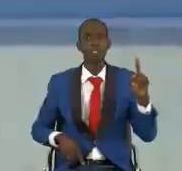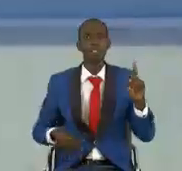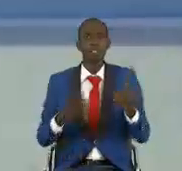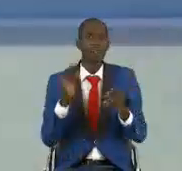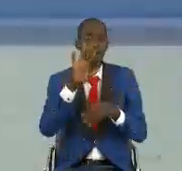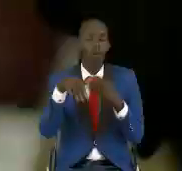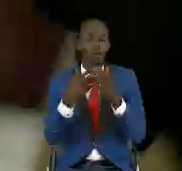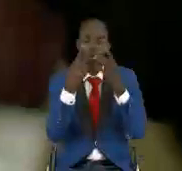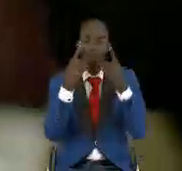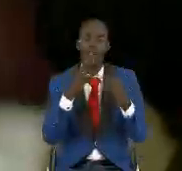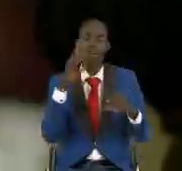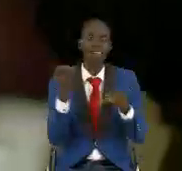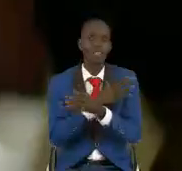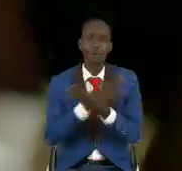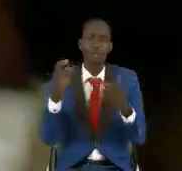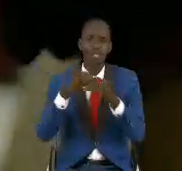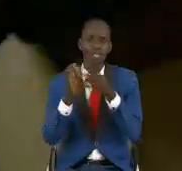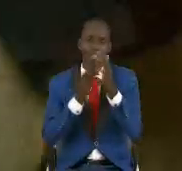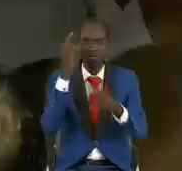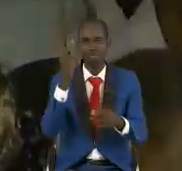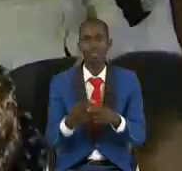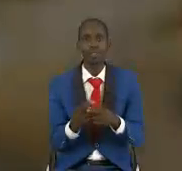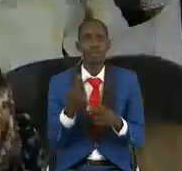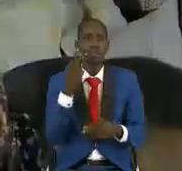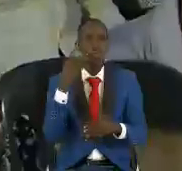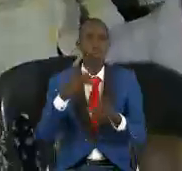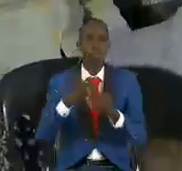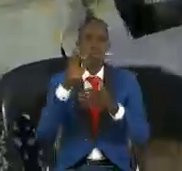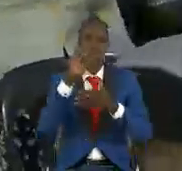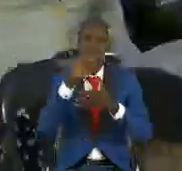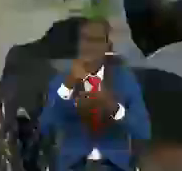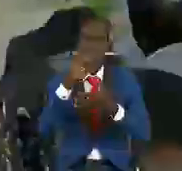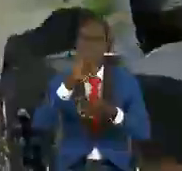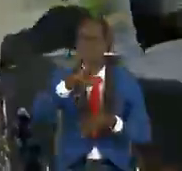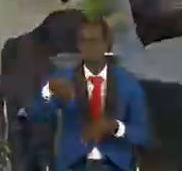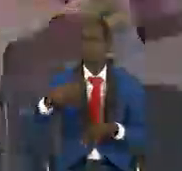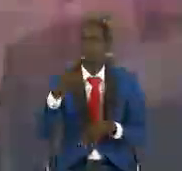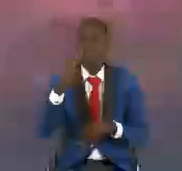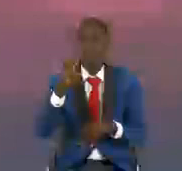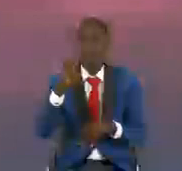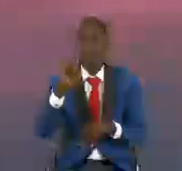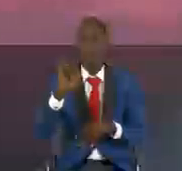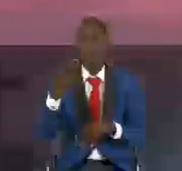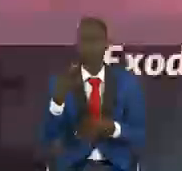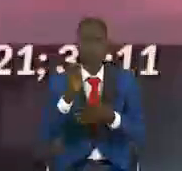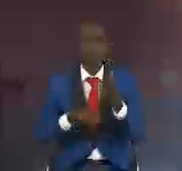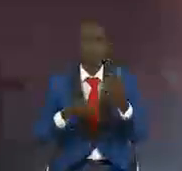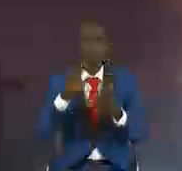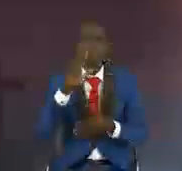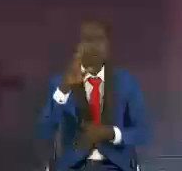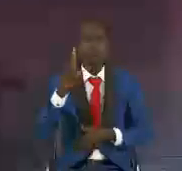in Jesus' name. Yeah. Look at chapter 31, Jeremiah 31. Verse 11, look at this. For